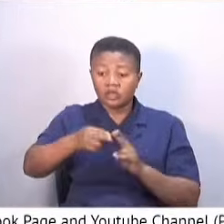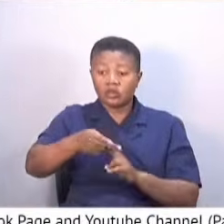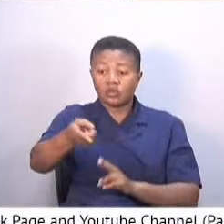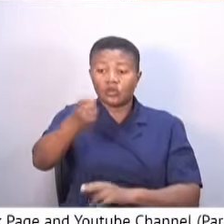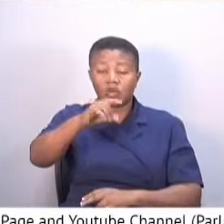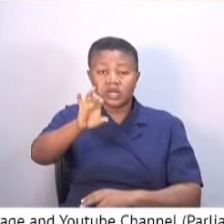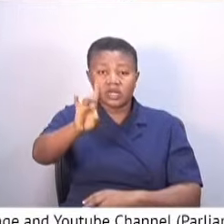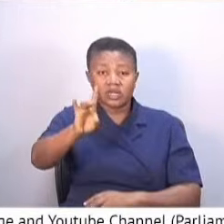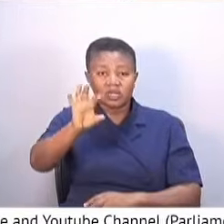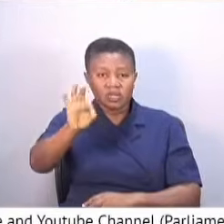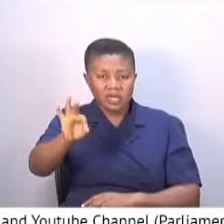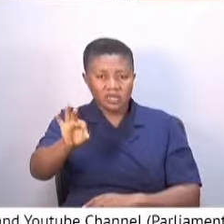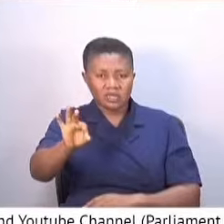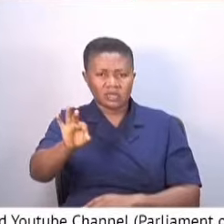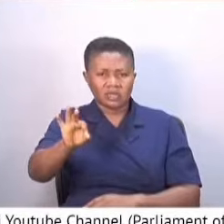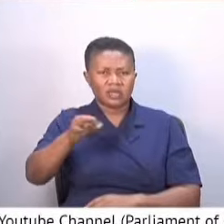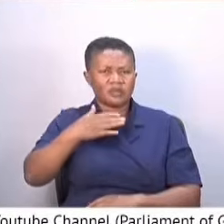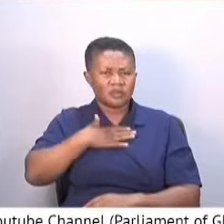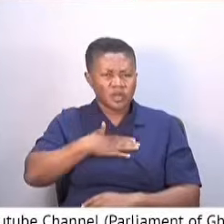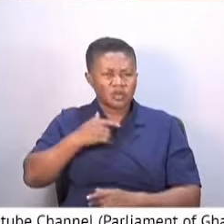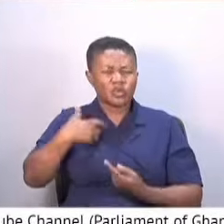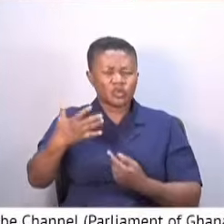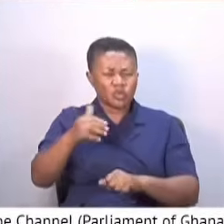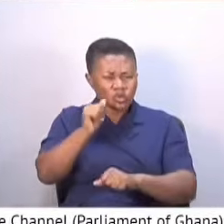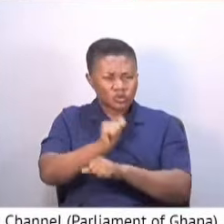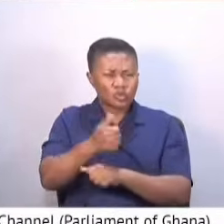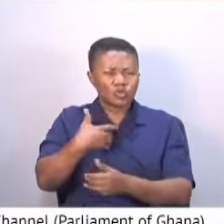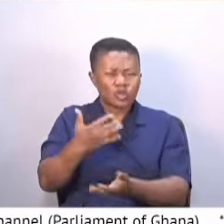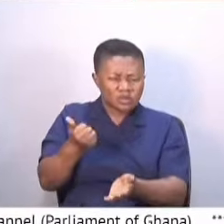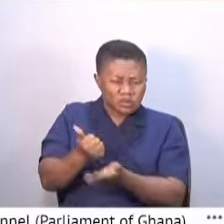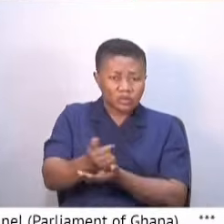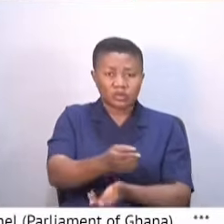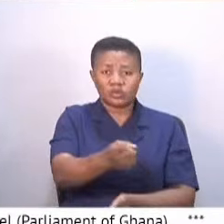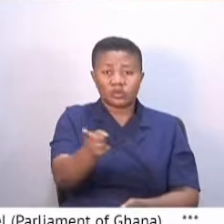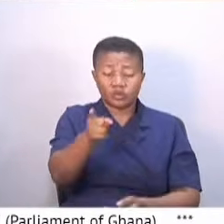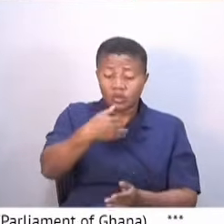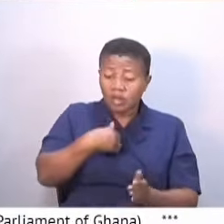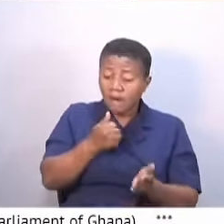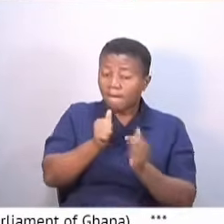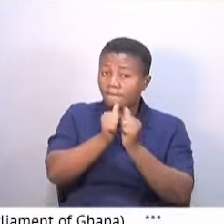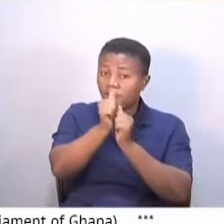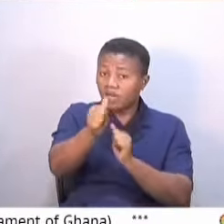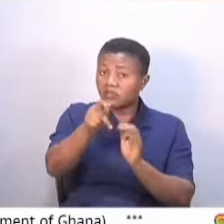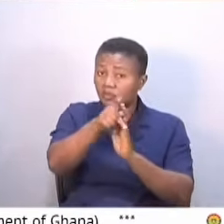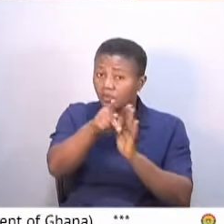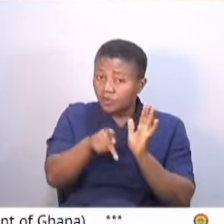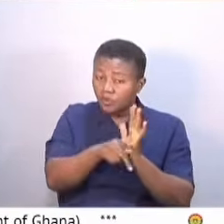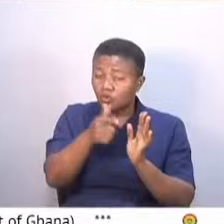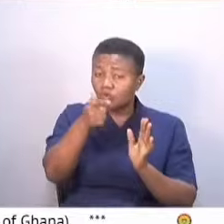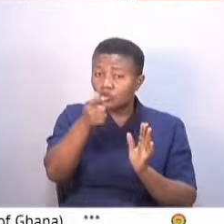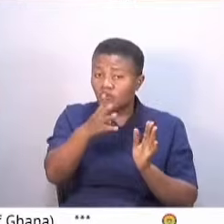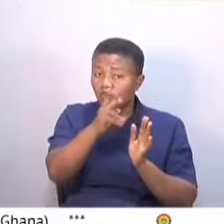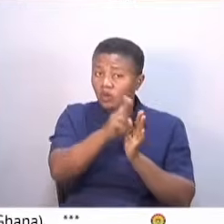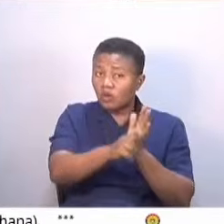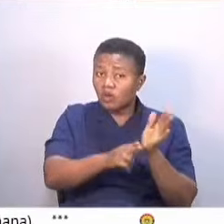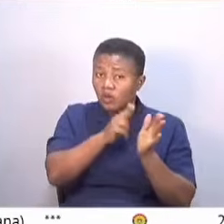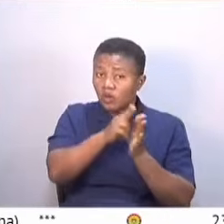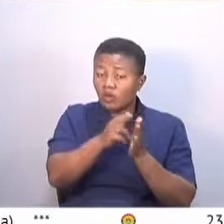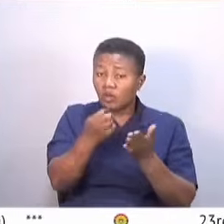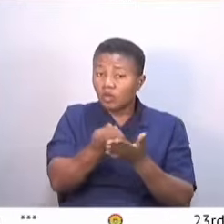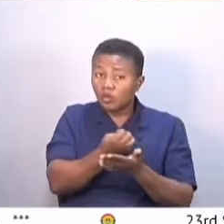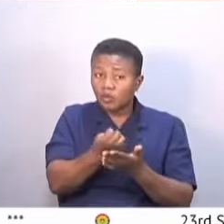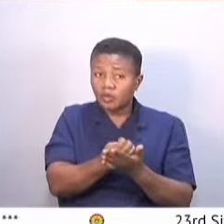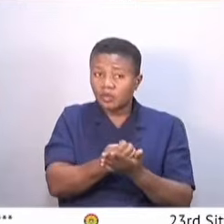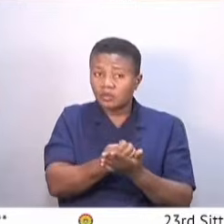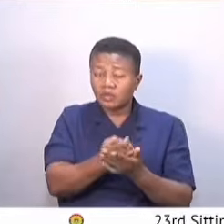don't always want to make it. We want to work. We want to help you. You say you have passed a policy, 24-hour economy, even though it is not